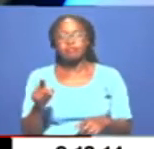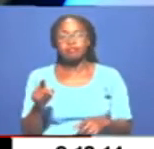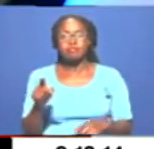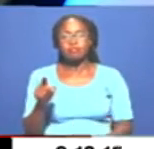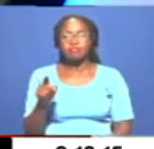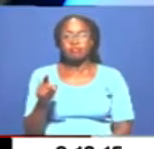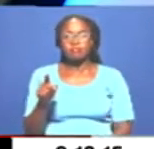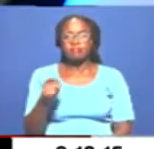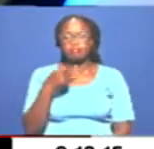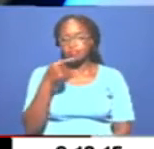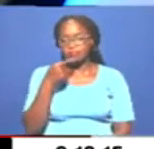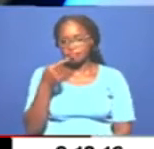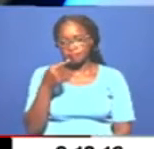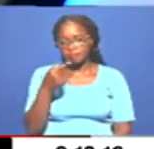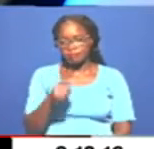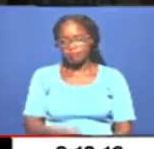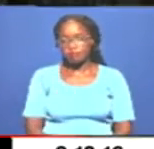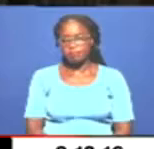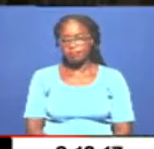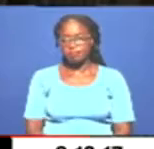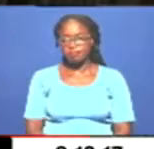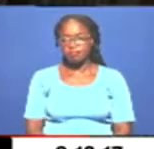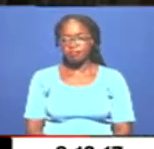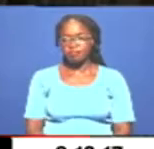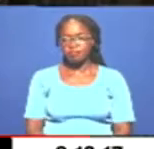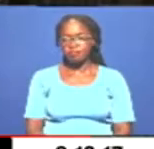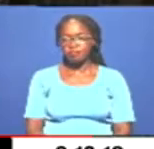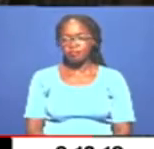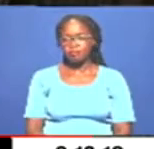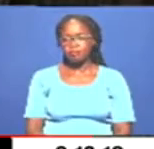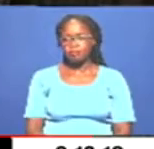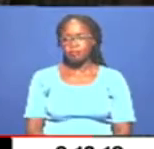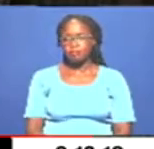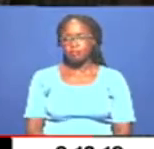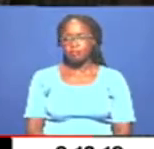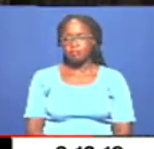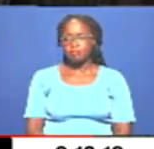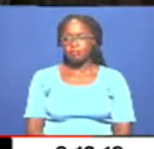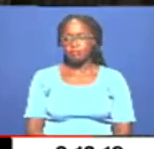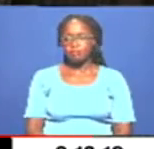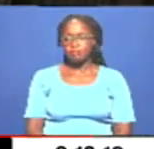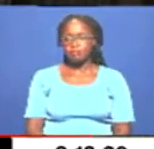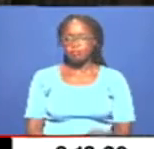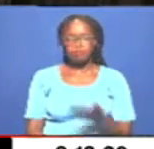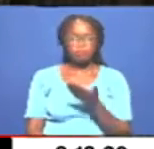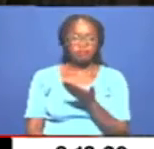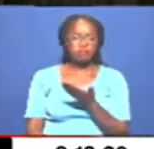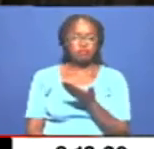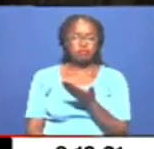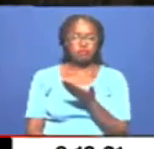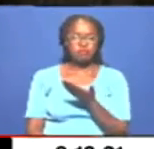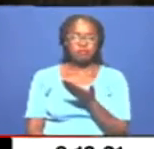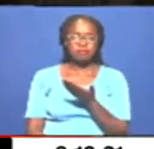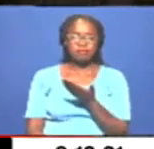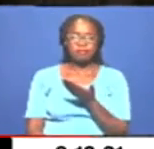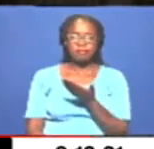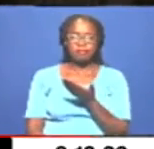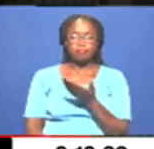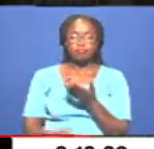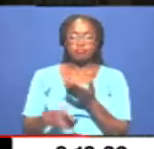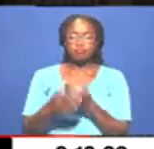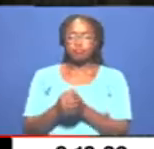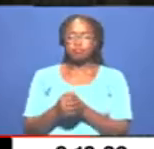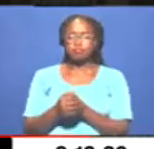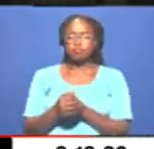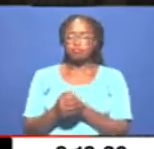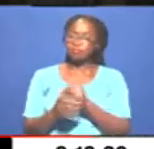speaks for itself. Yusuf Farah reports. Let your will be done. Yes. As he calls out Jehovah God.